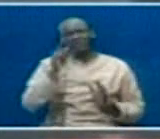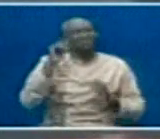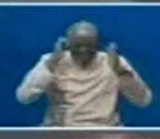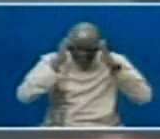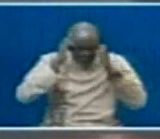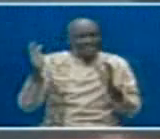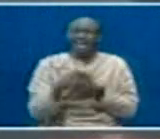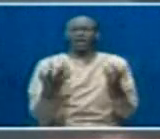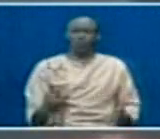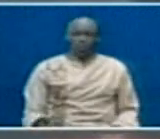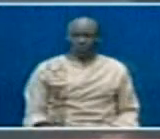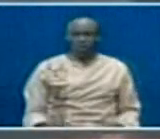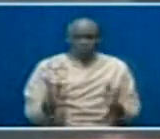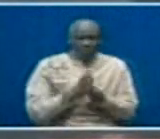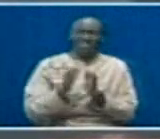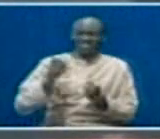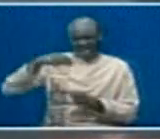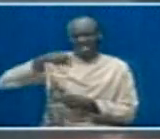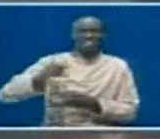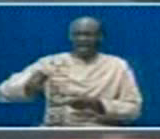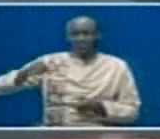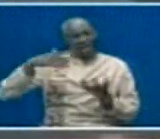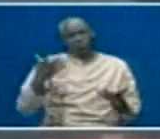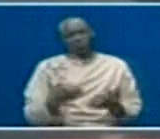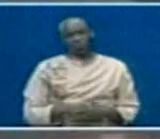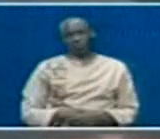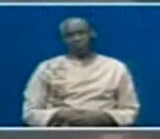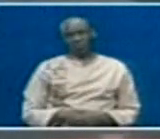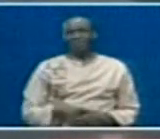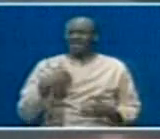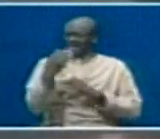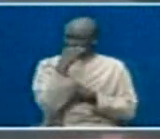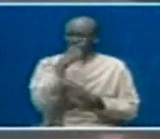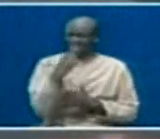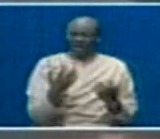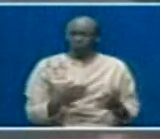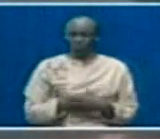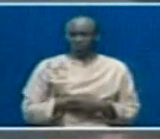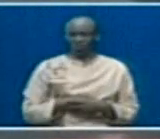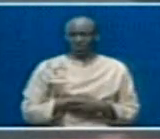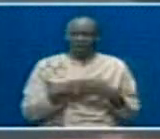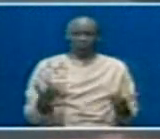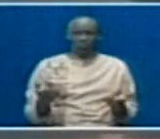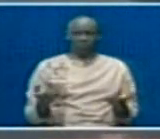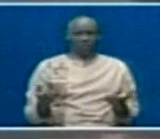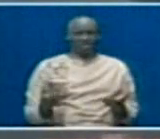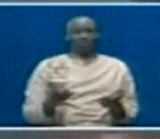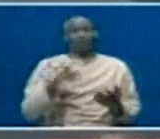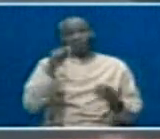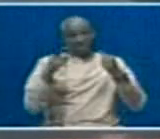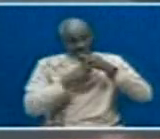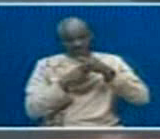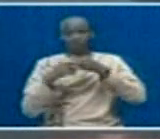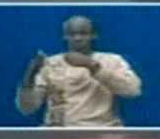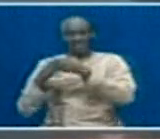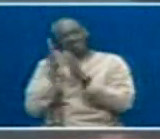night with a pot of tea? How do you read all night? I mean, I kept asking myself. And I said, Ali, how? And then he would sleep from 6 until